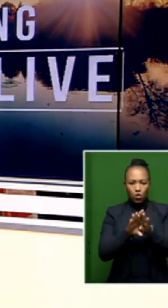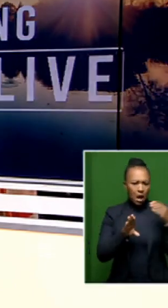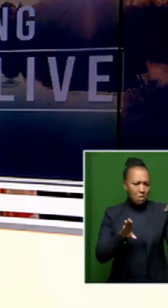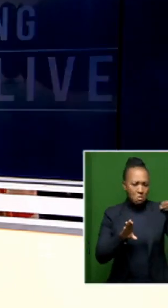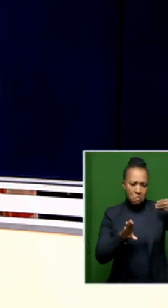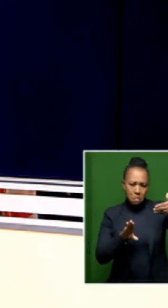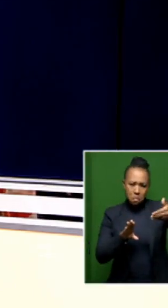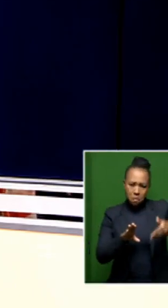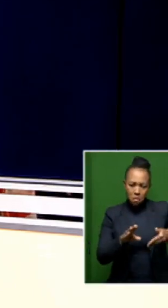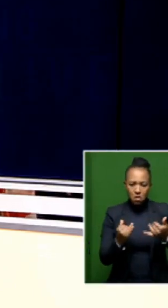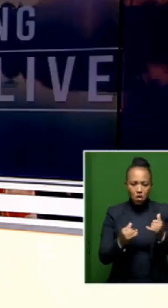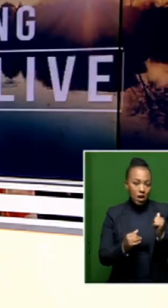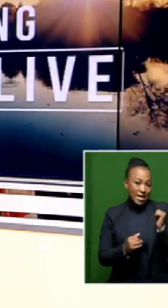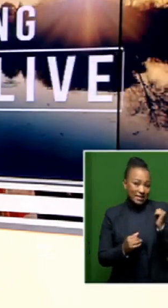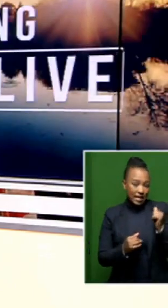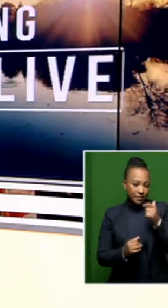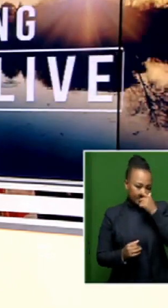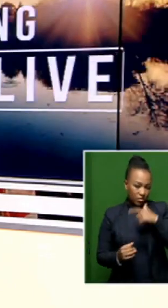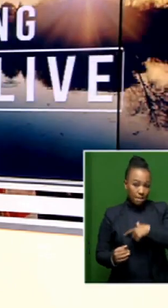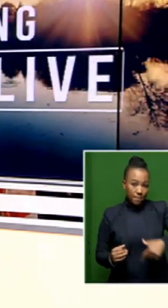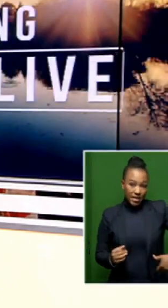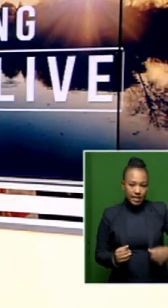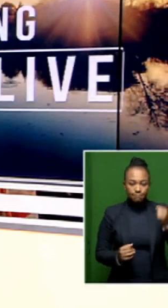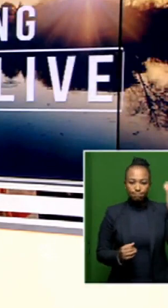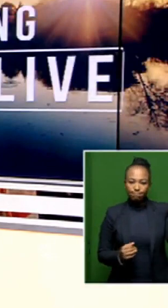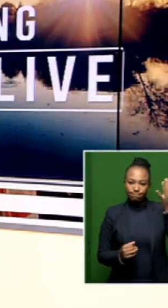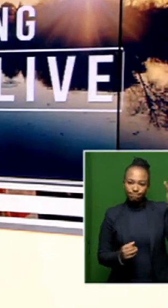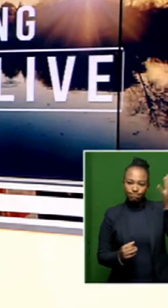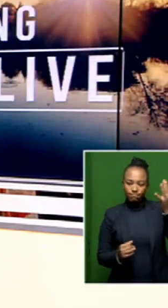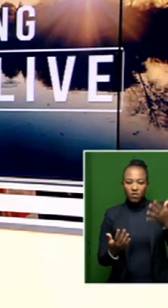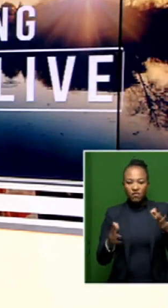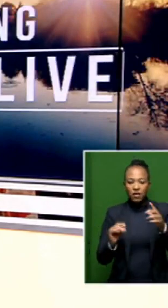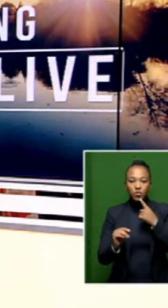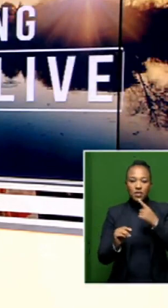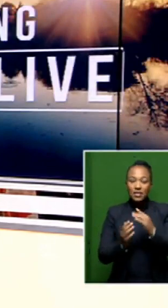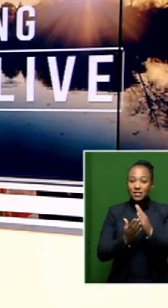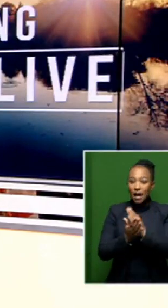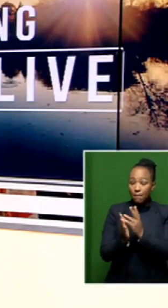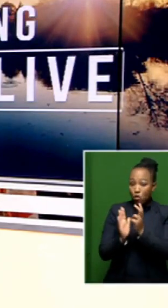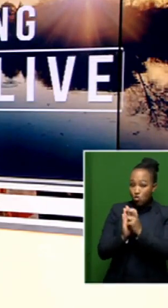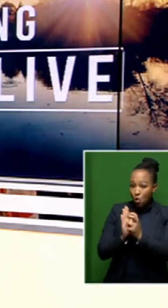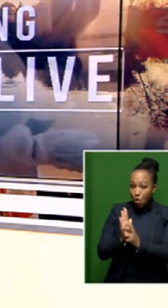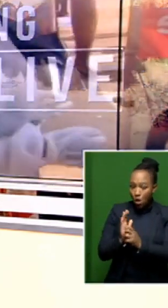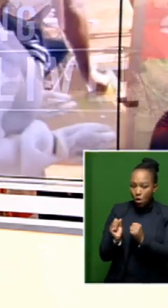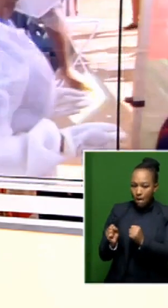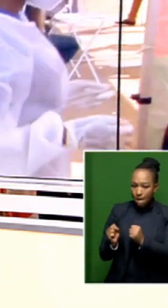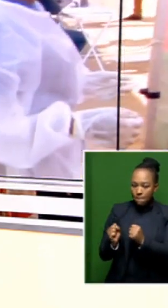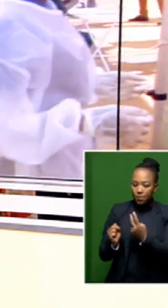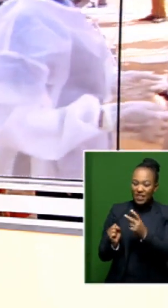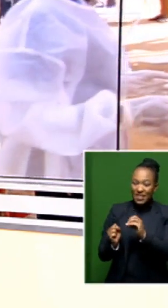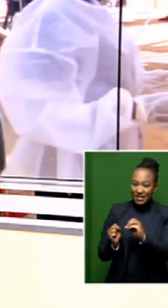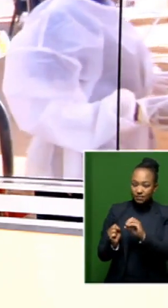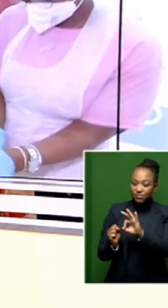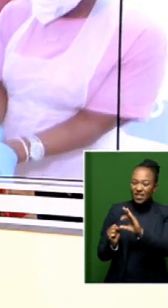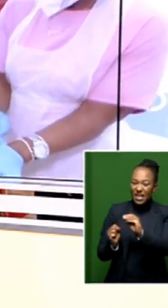COVID-19 pandemic. And addressing the nation last night, President Cyril Ramphosa said that some restrictions would remain for a maximum of